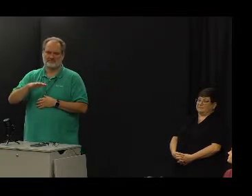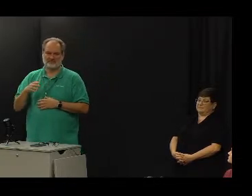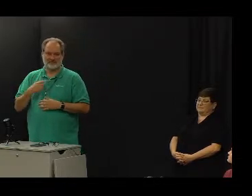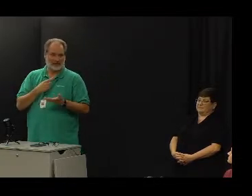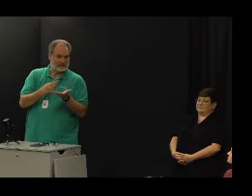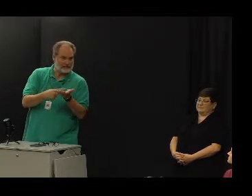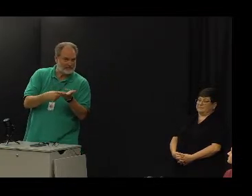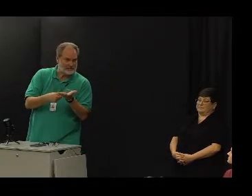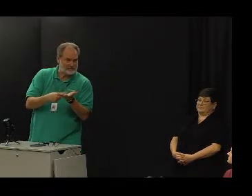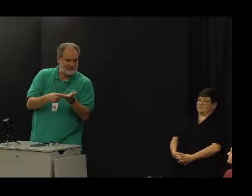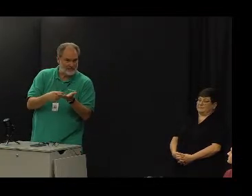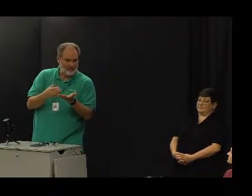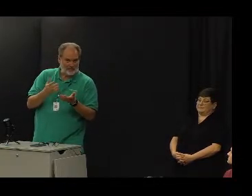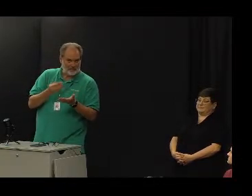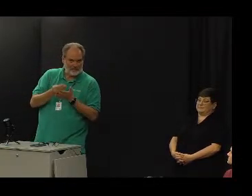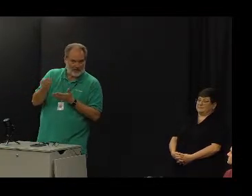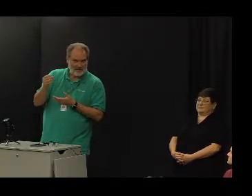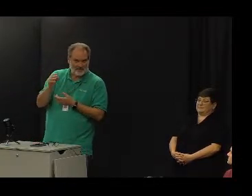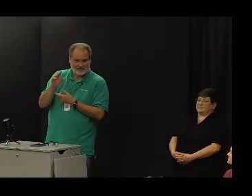staff involved.